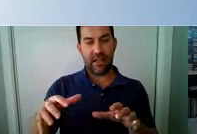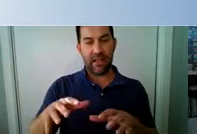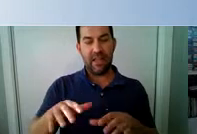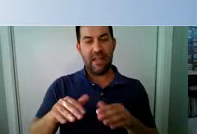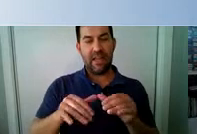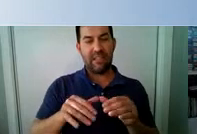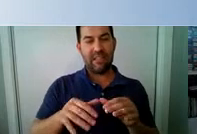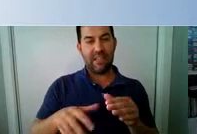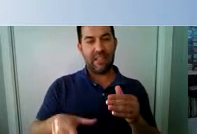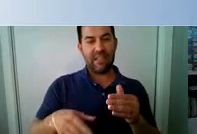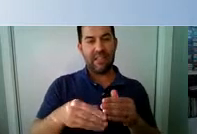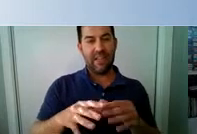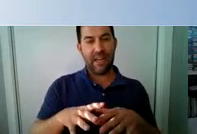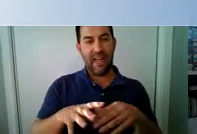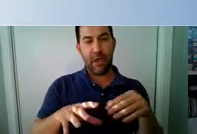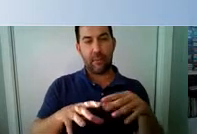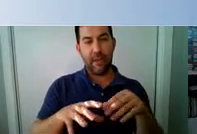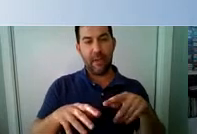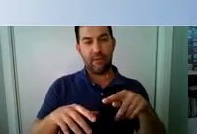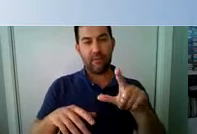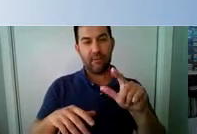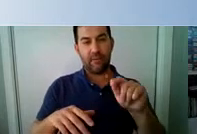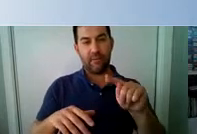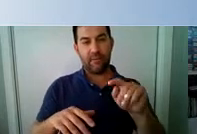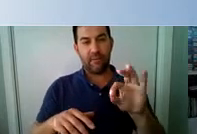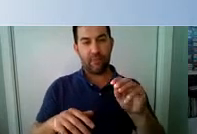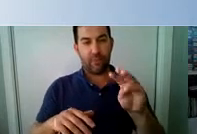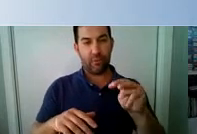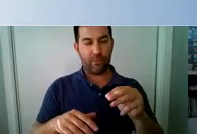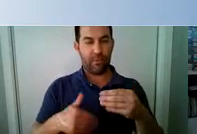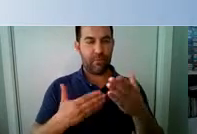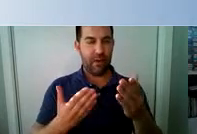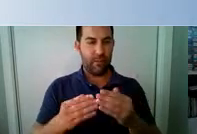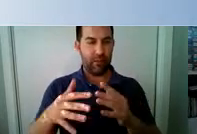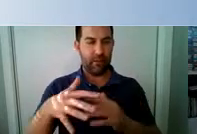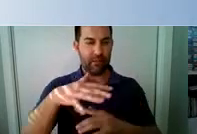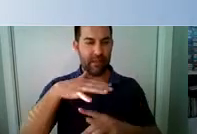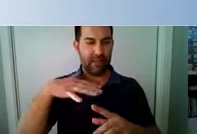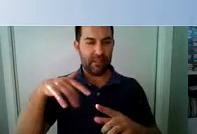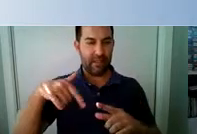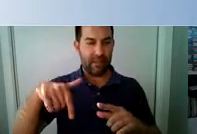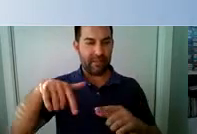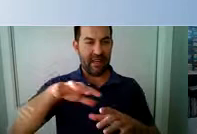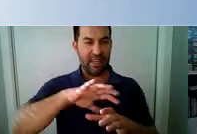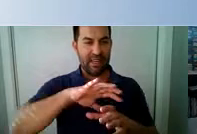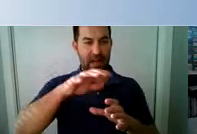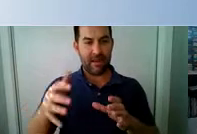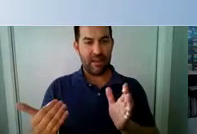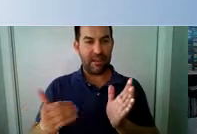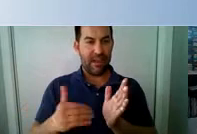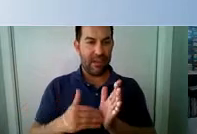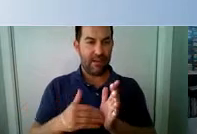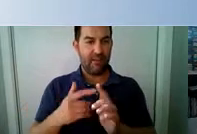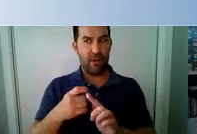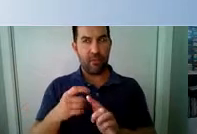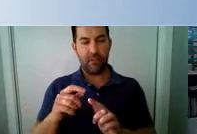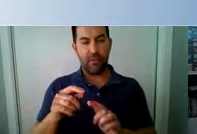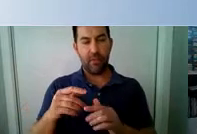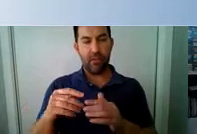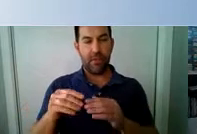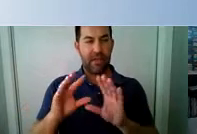platform. This is just giving that platform more space. And this canopy, again, would be made from sort of a